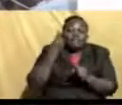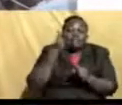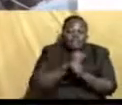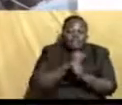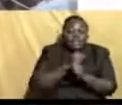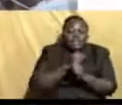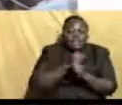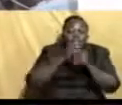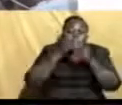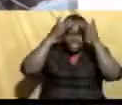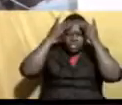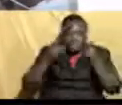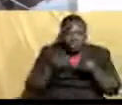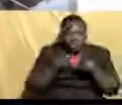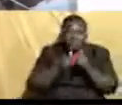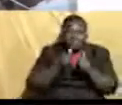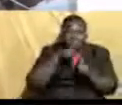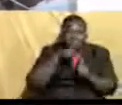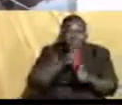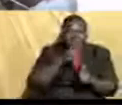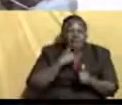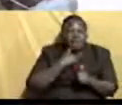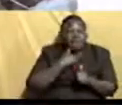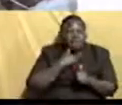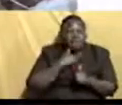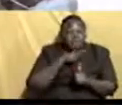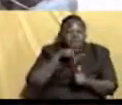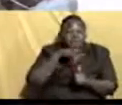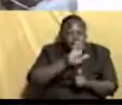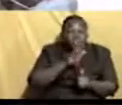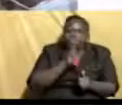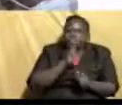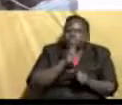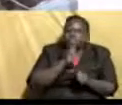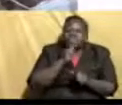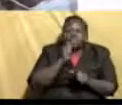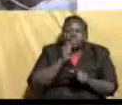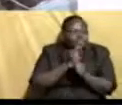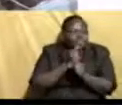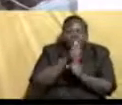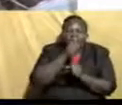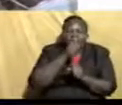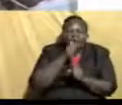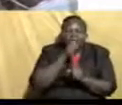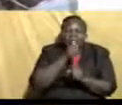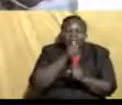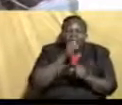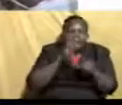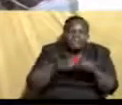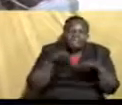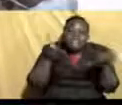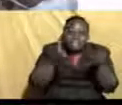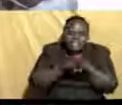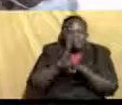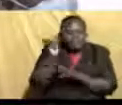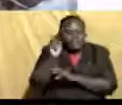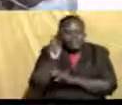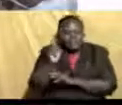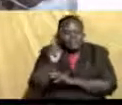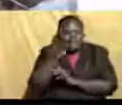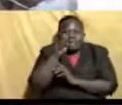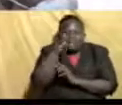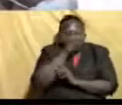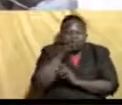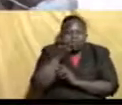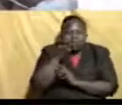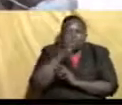power is they have it or they don't have it. And they don't do it in their private capacity. They do it as the president. And therefore, one of the